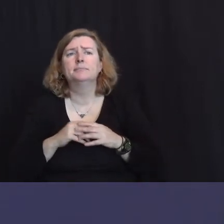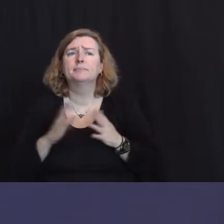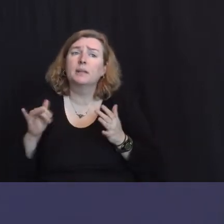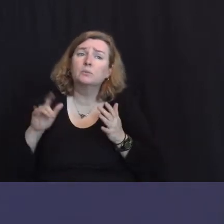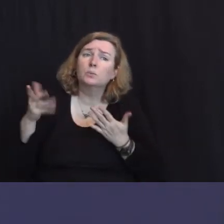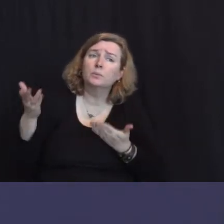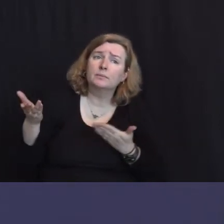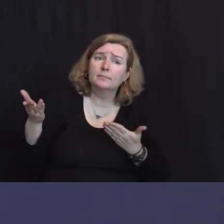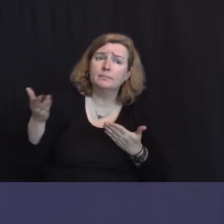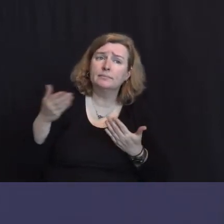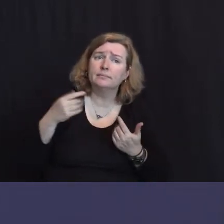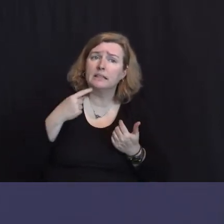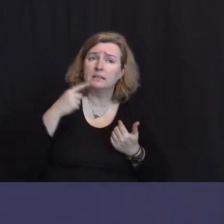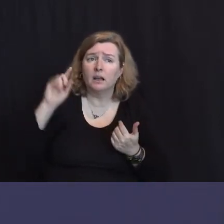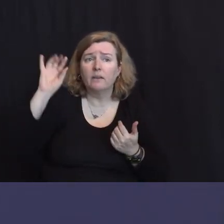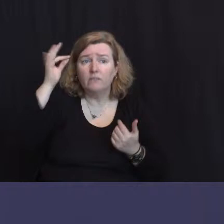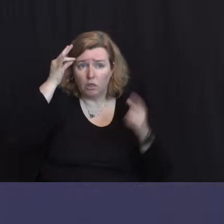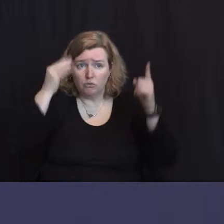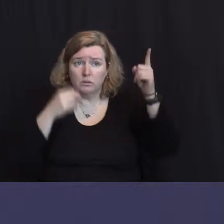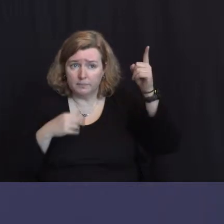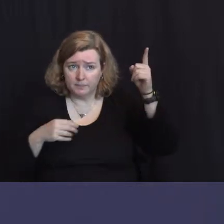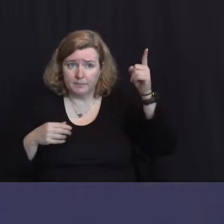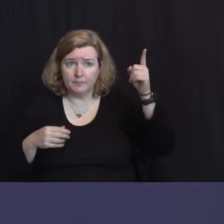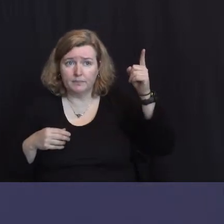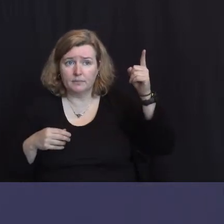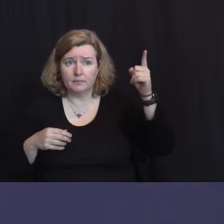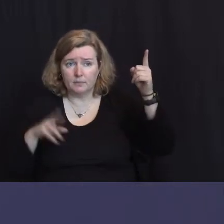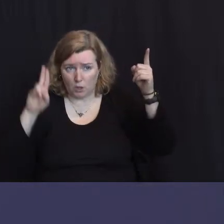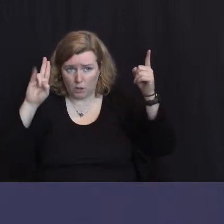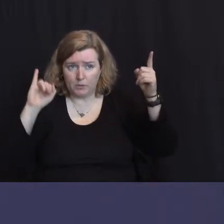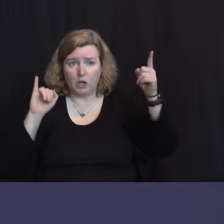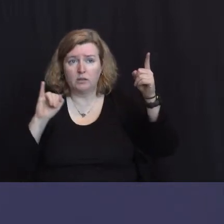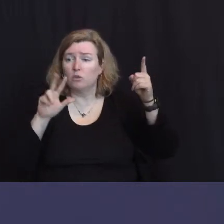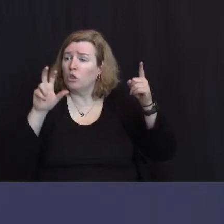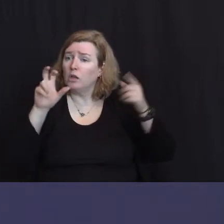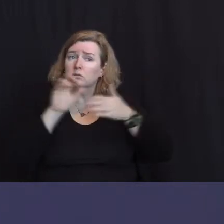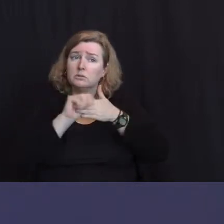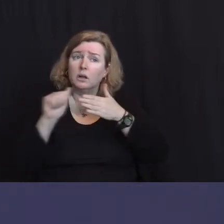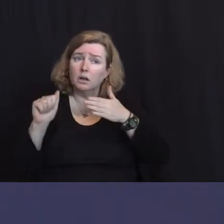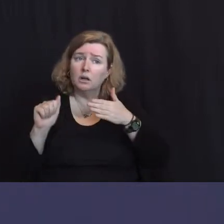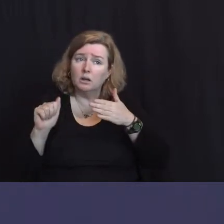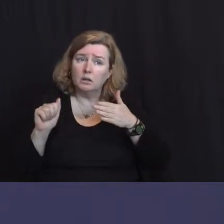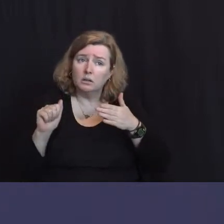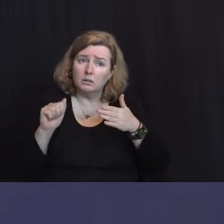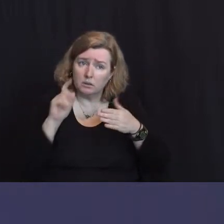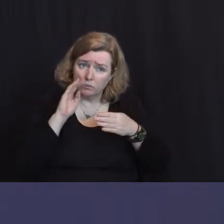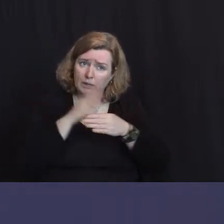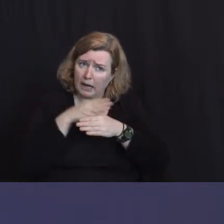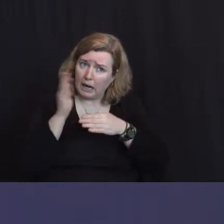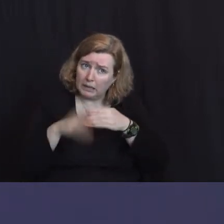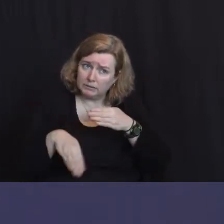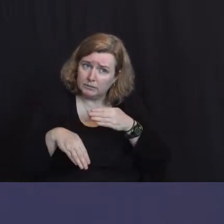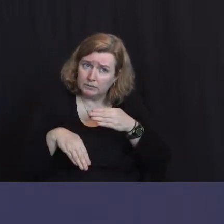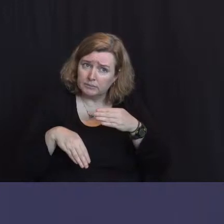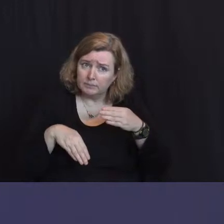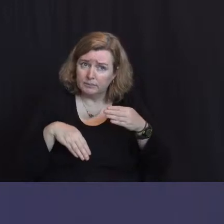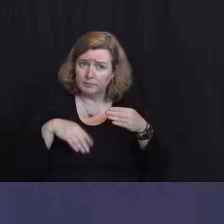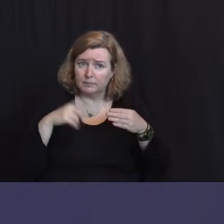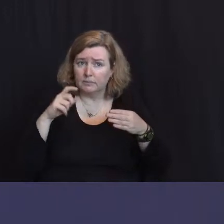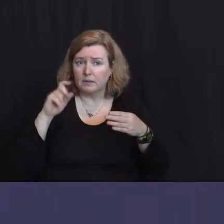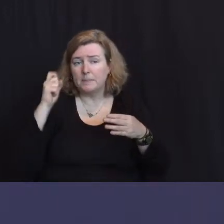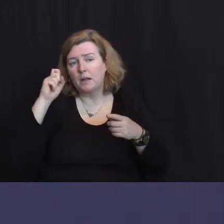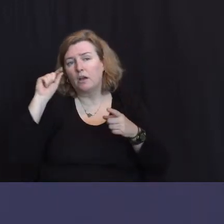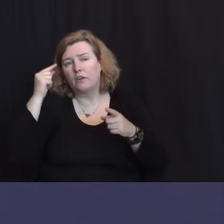federal unemployment bonus coverage like the governor of Nevada just did to encourage people to look for employment